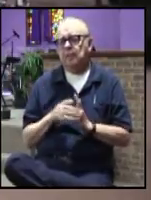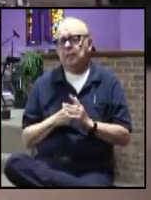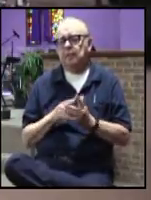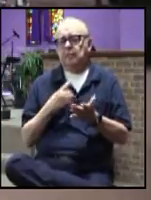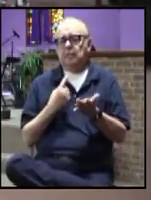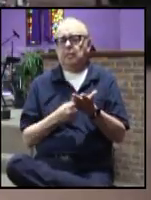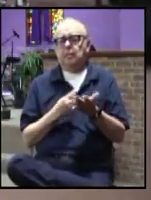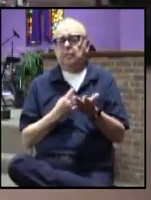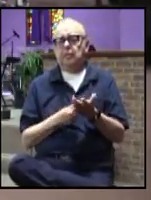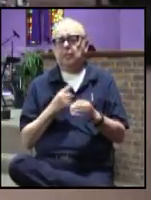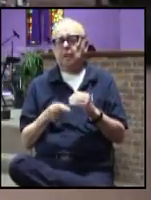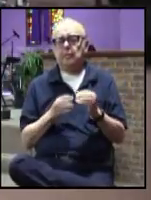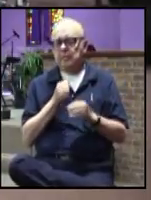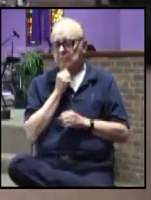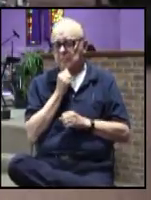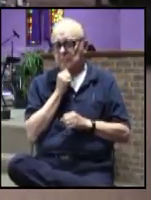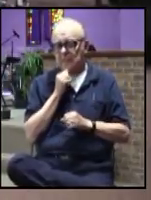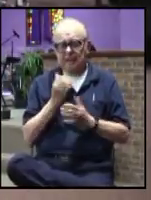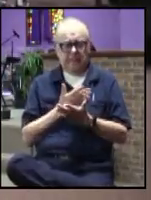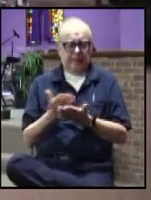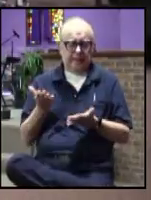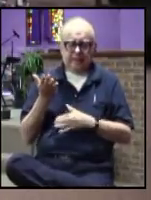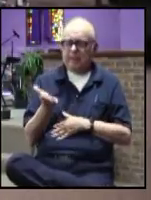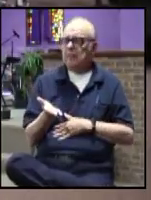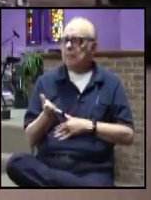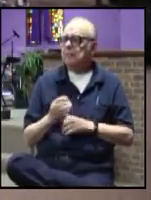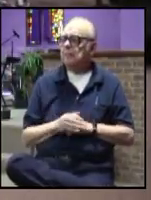talking about patience and everything that's there,